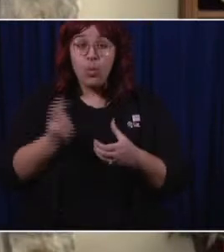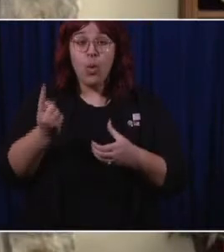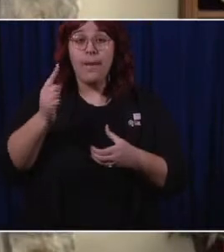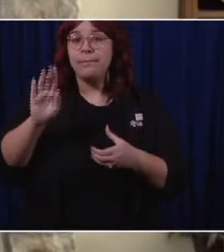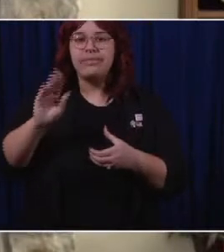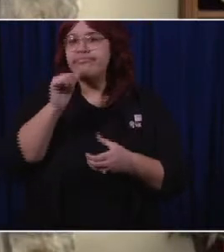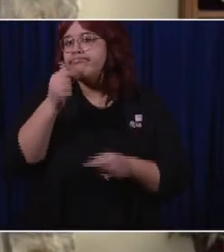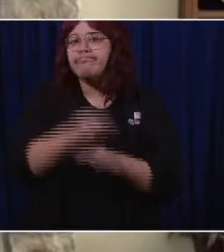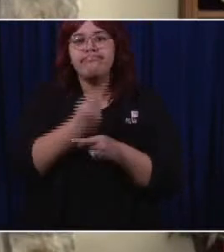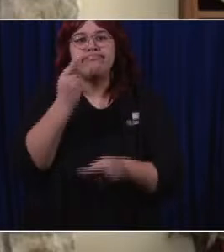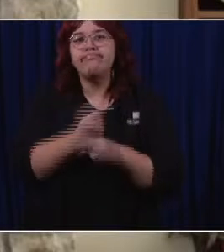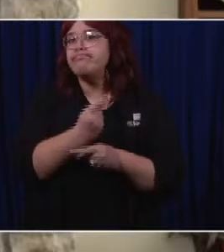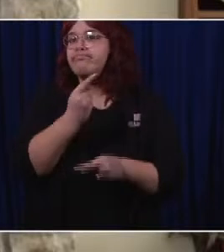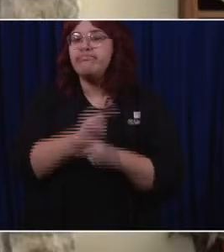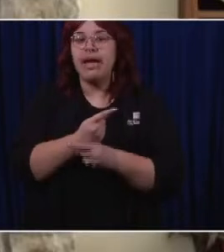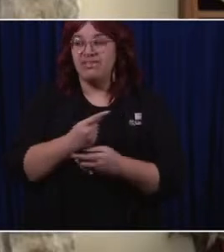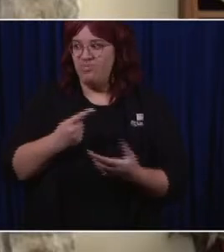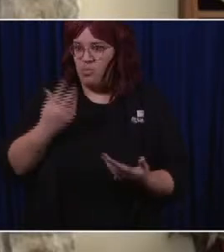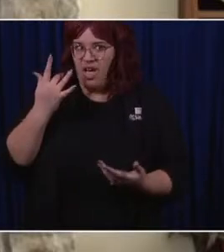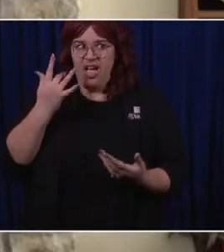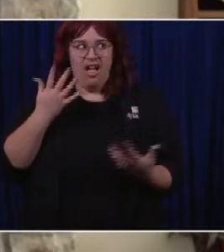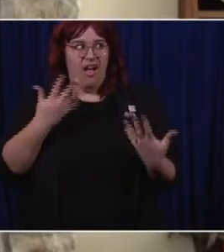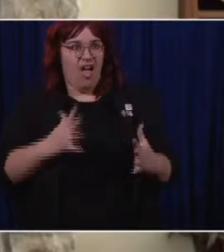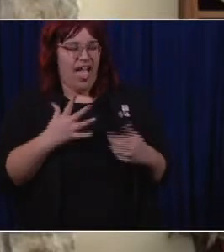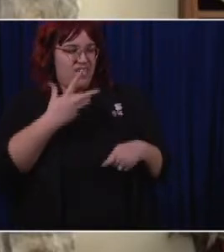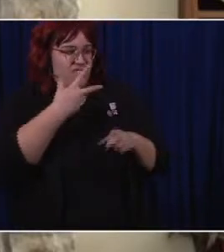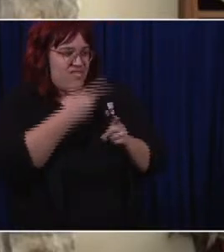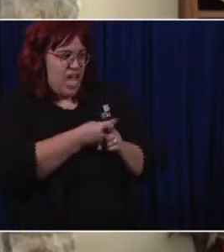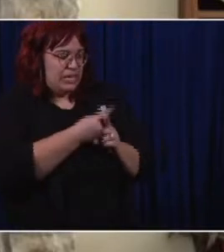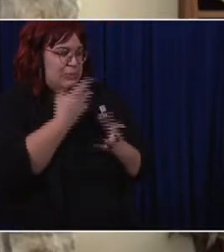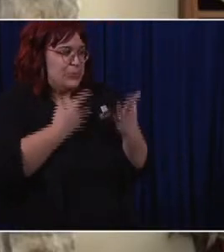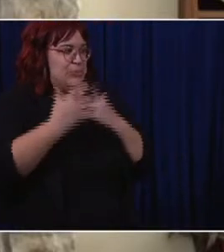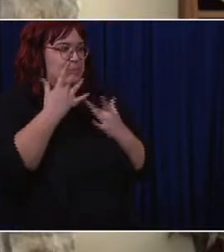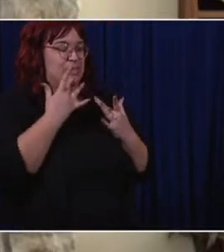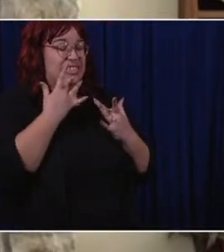very limited supply? And looking back, do you think the parameters should have been a little stricter?